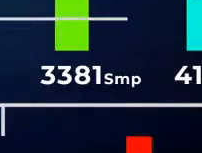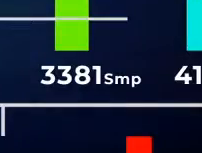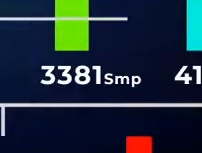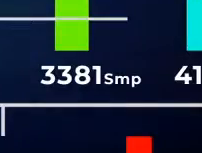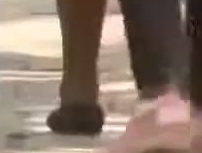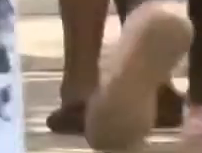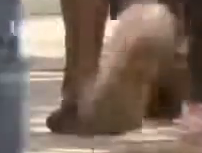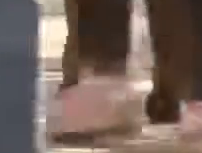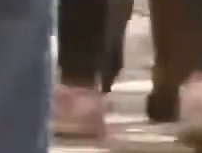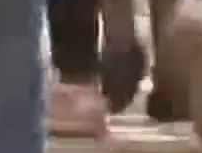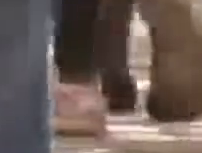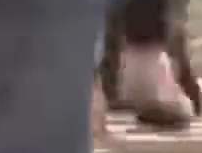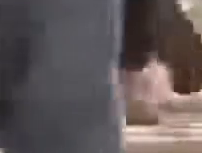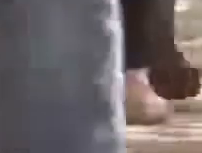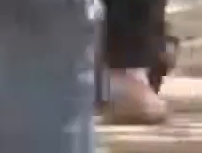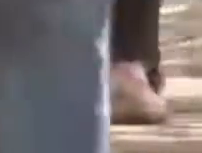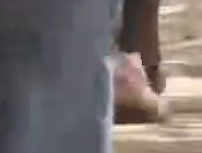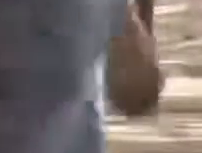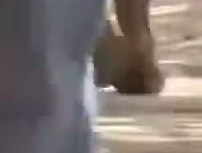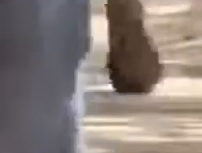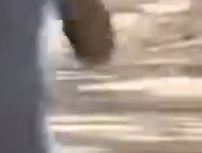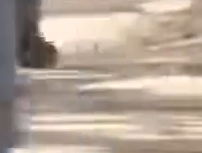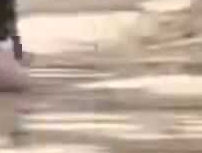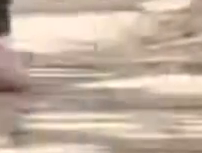246 cases.